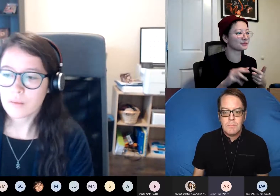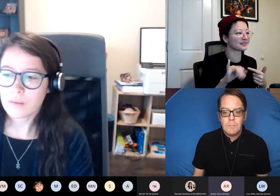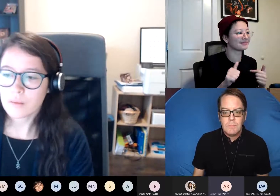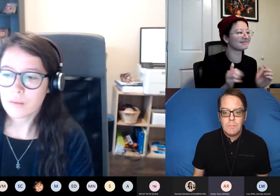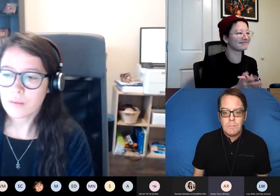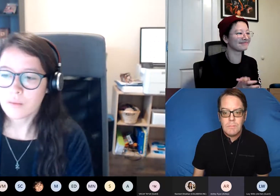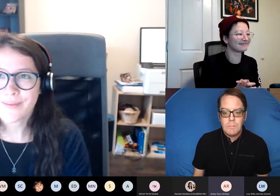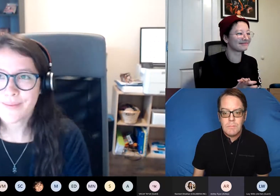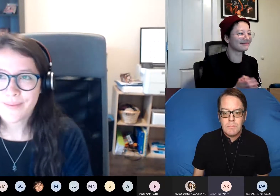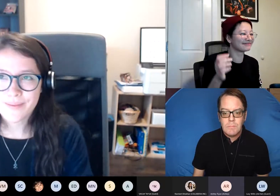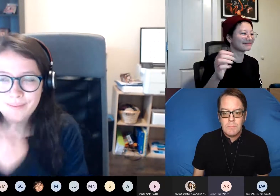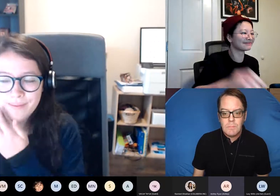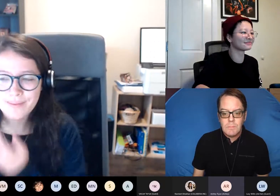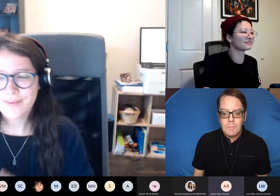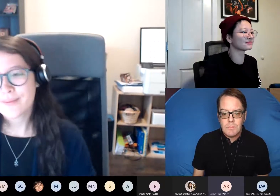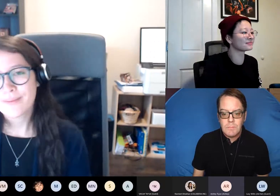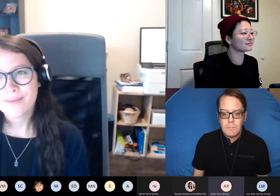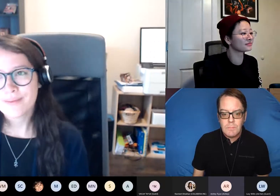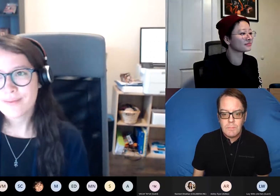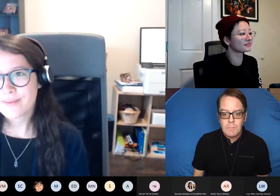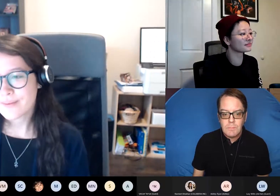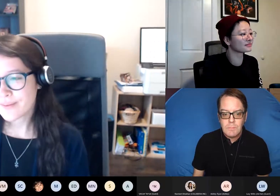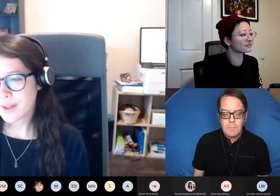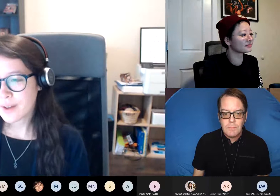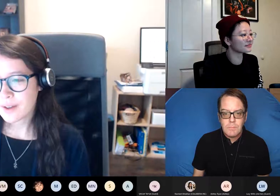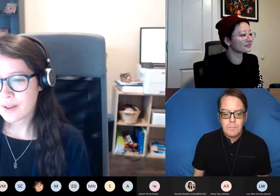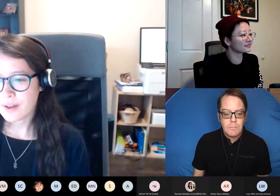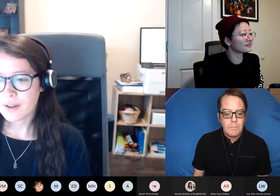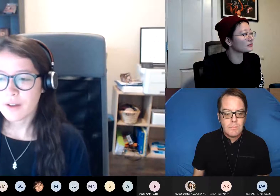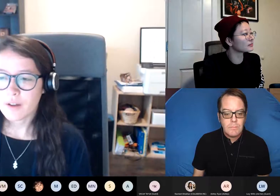Great. I will turn things back over to Mia.